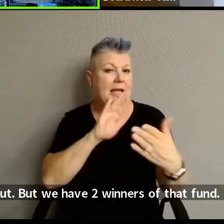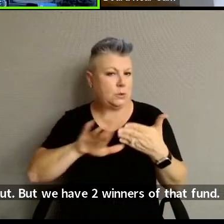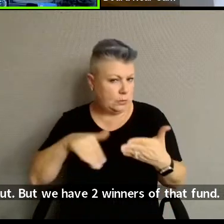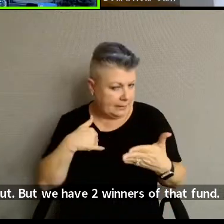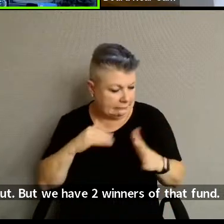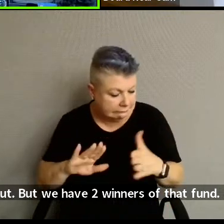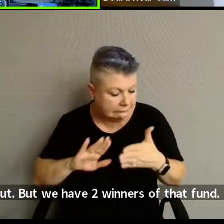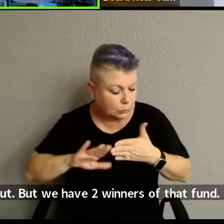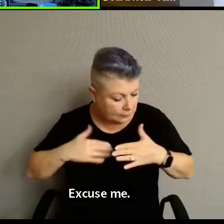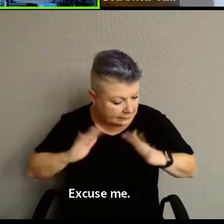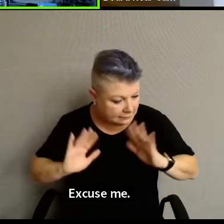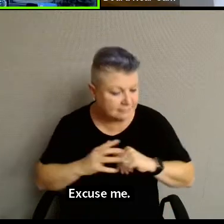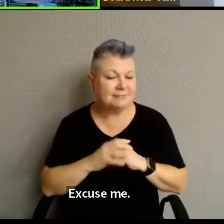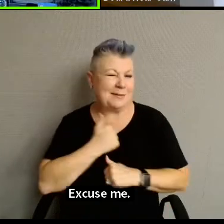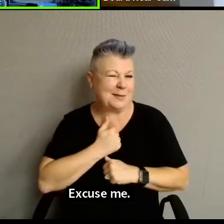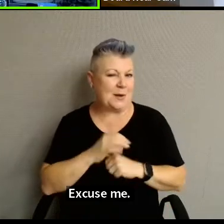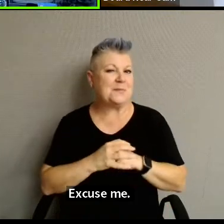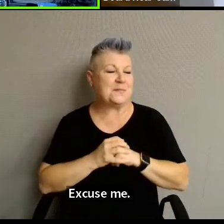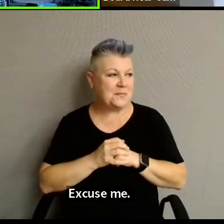I'm sorry.